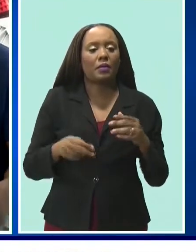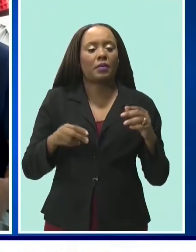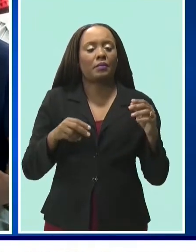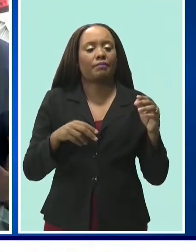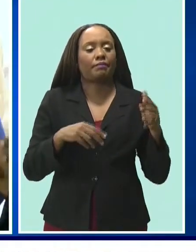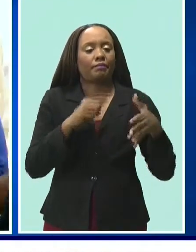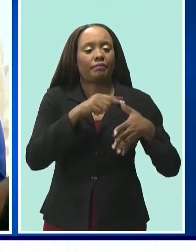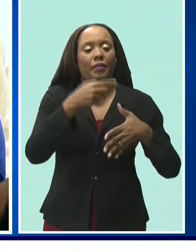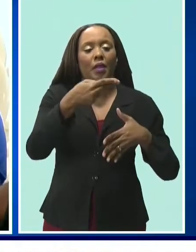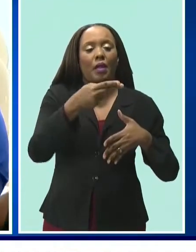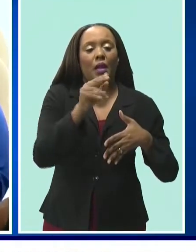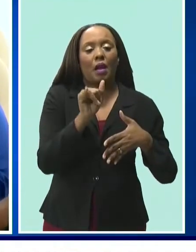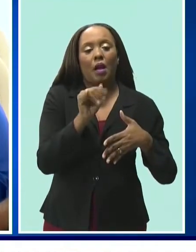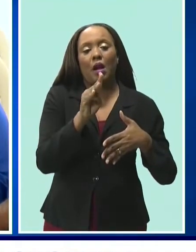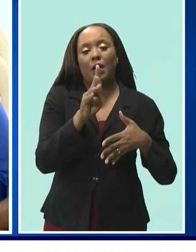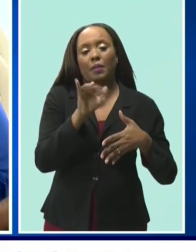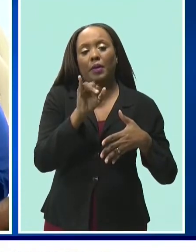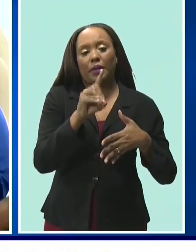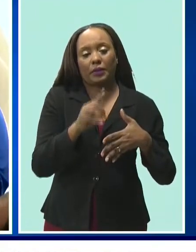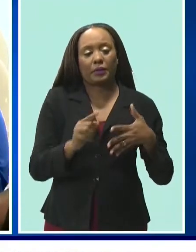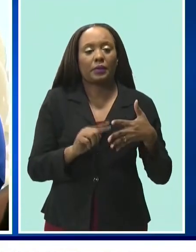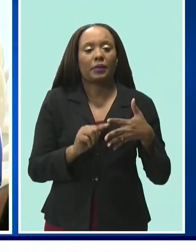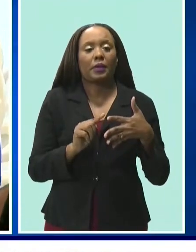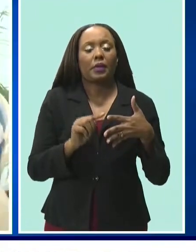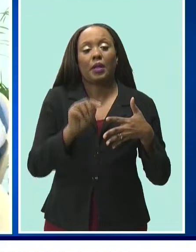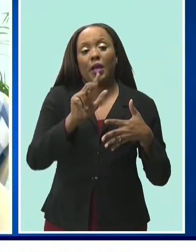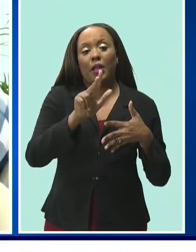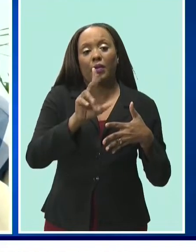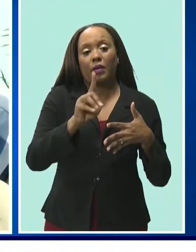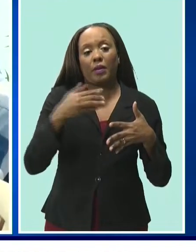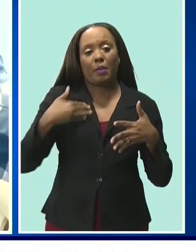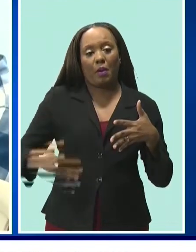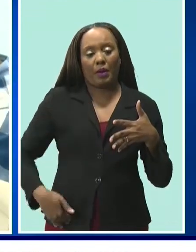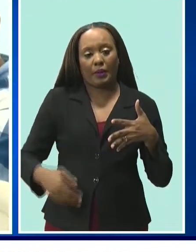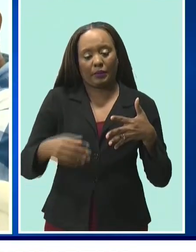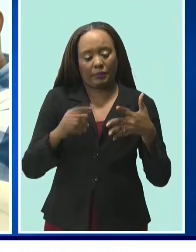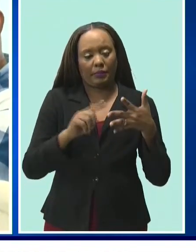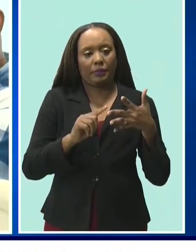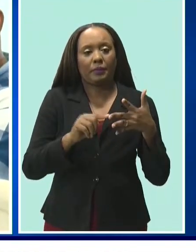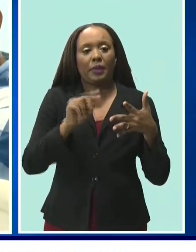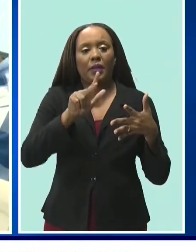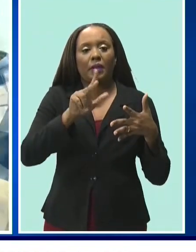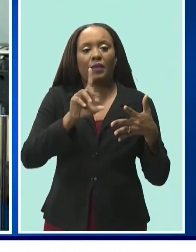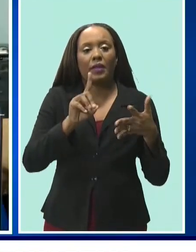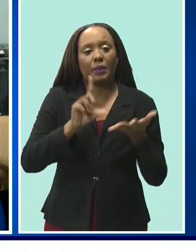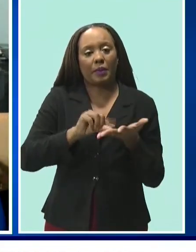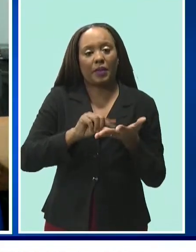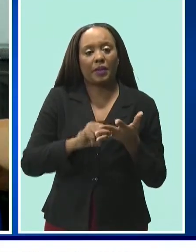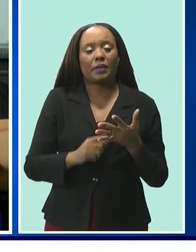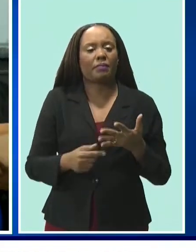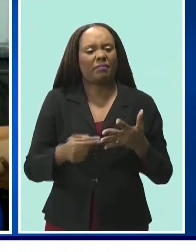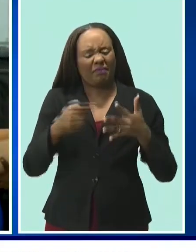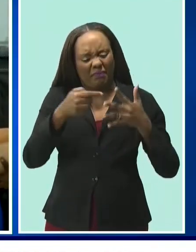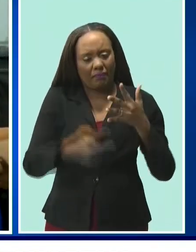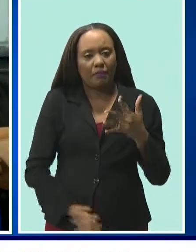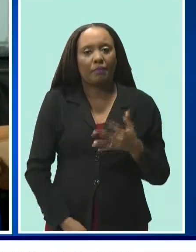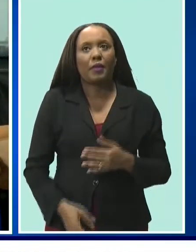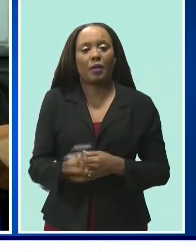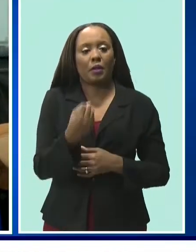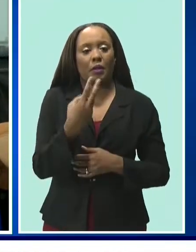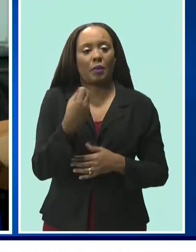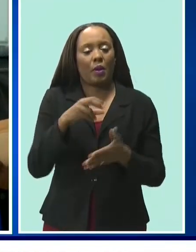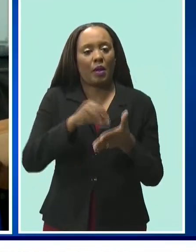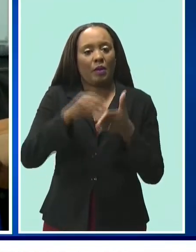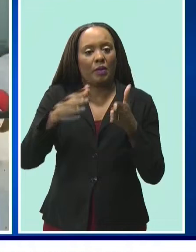programs, which range from hybrid electrics to 3D body scanning and 3D printing, are on the cards. He was speaking as 12 students received